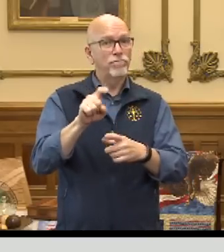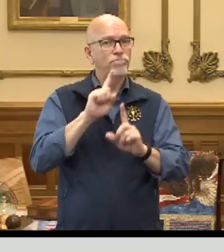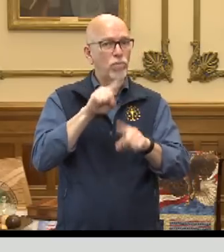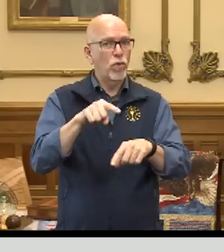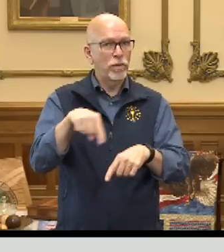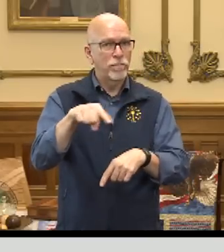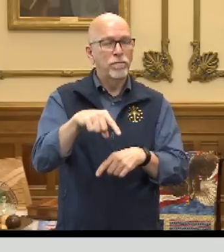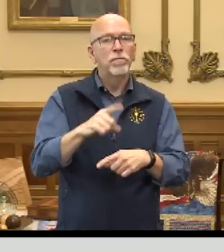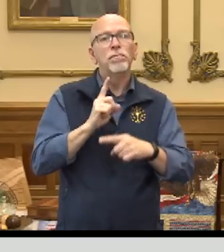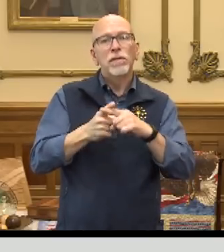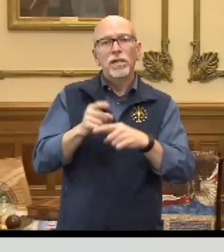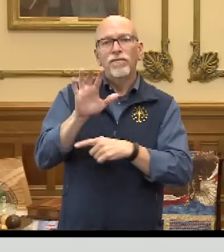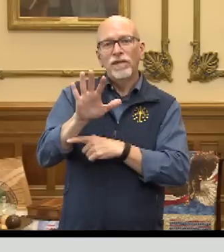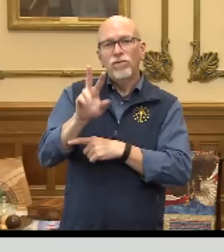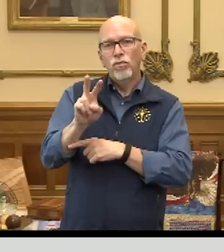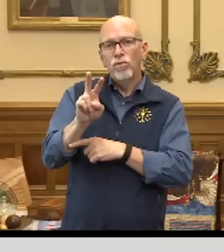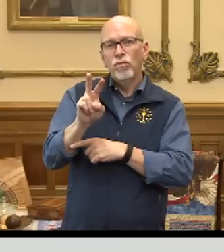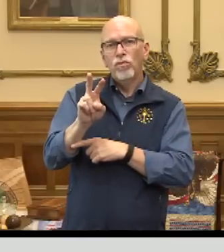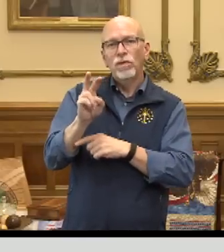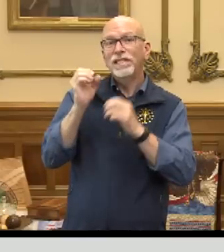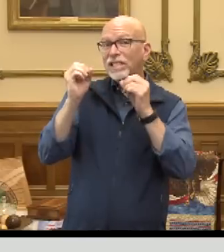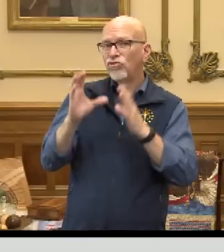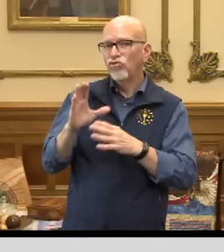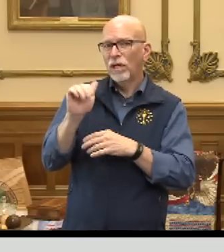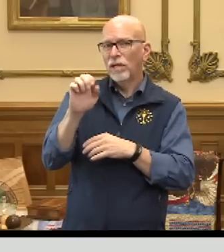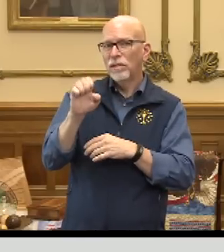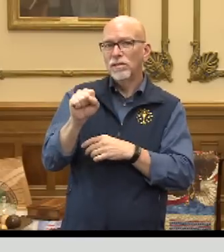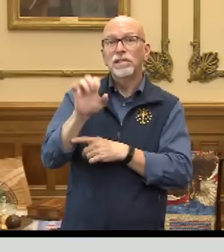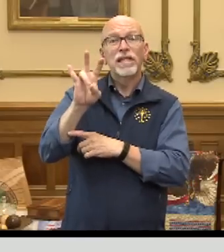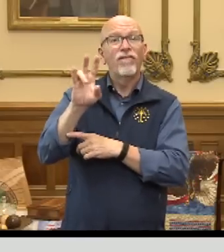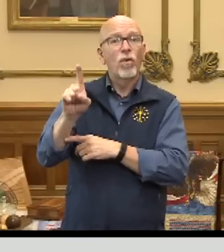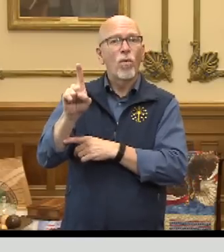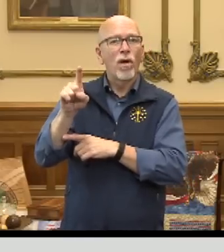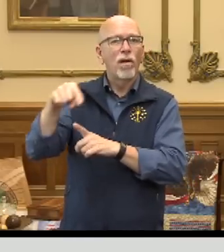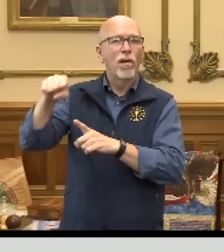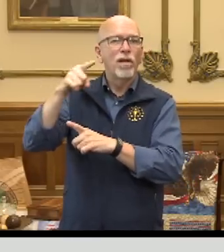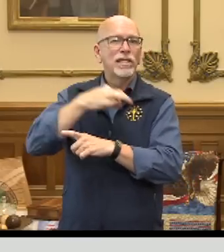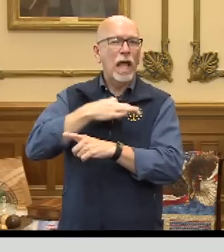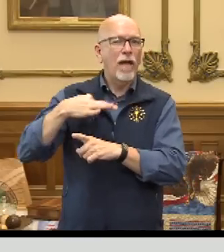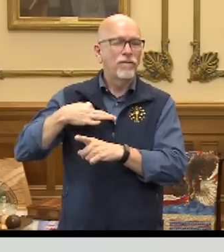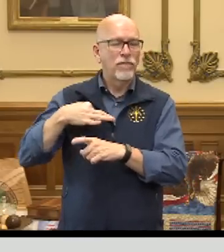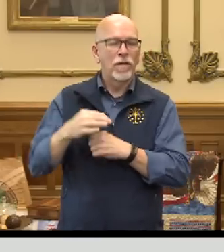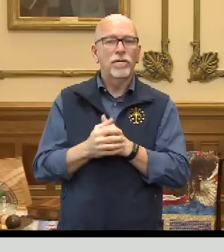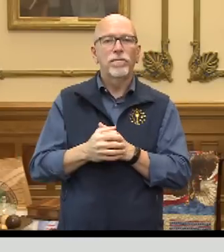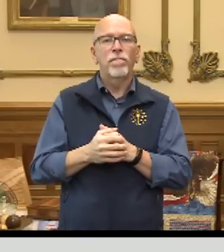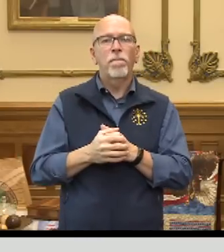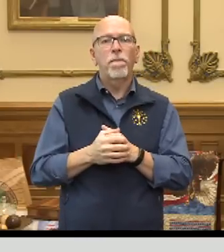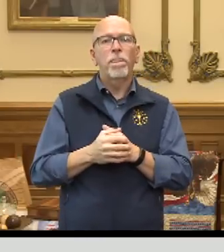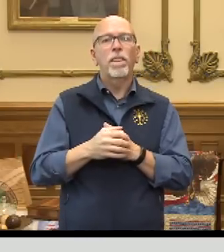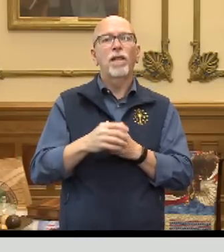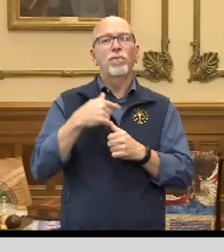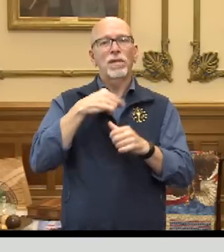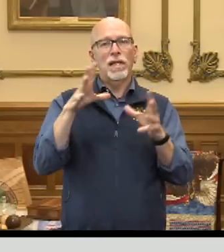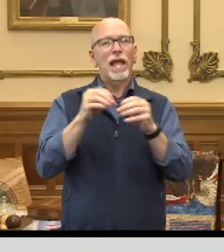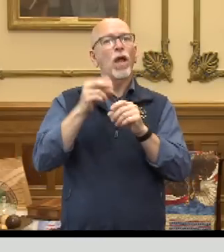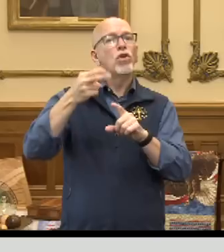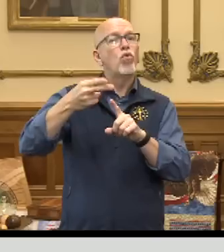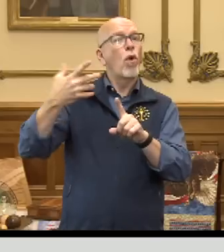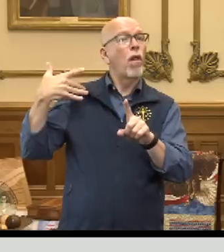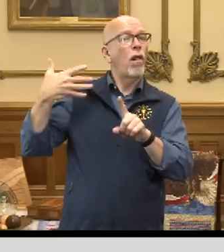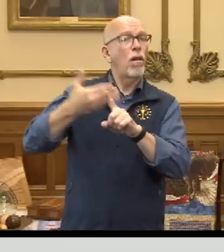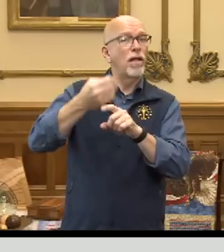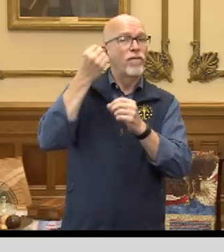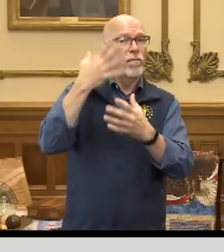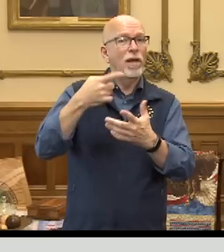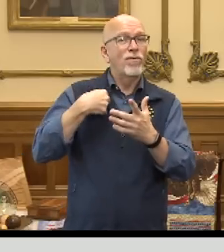reported, along with 52 teacher cases and 71 cases amongst staff. When you add in the historical data that we